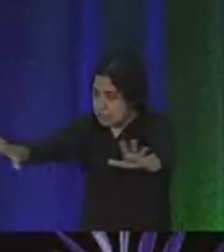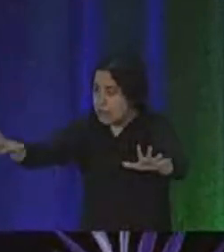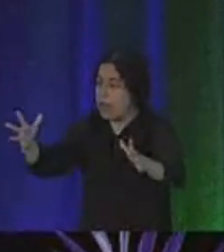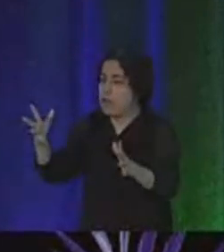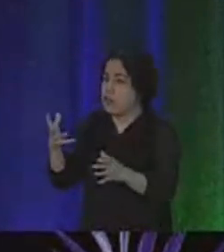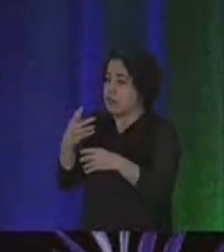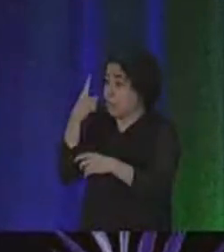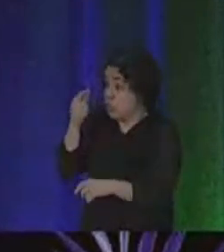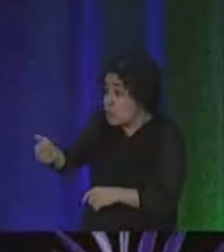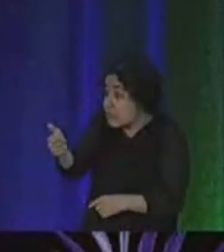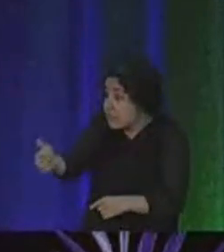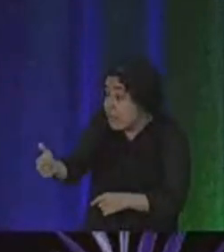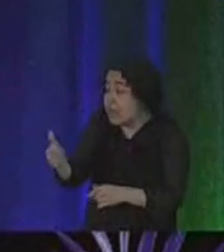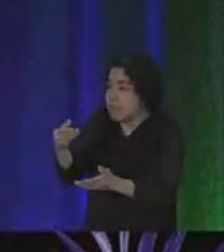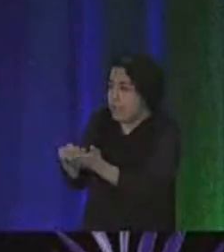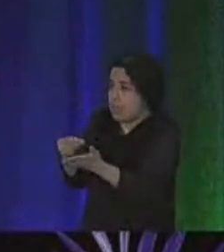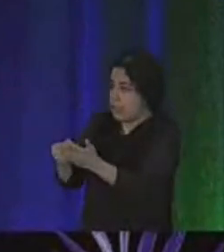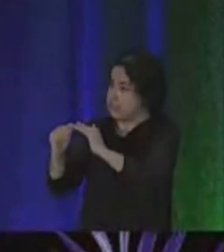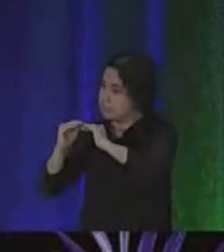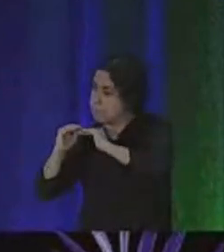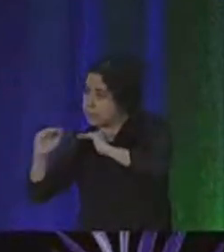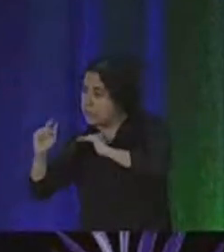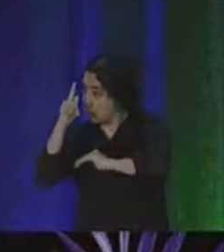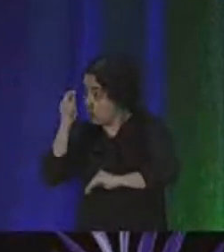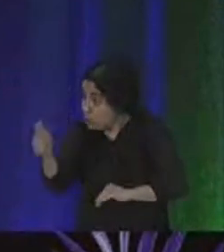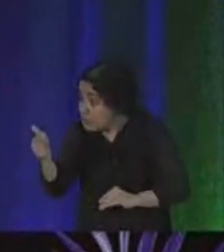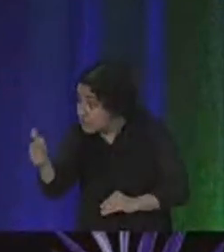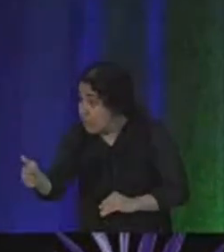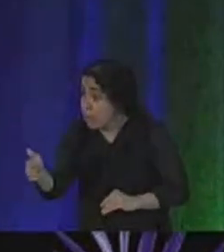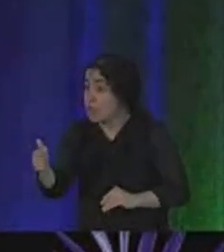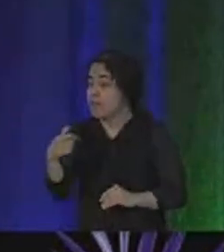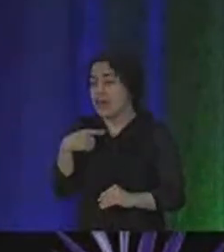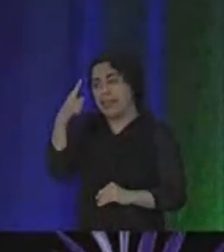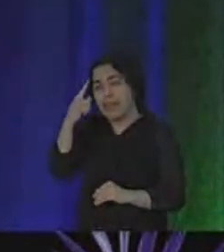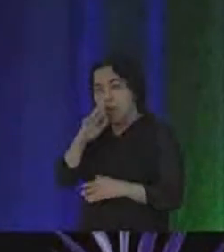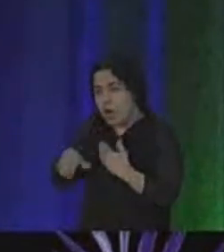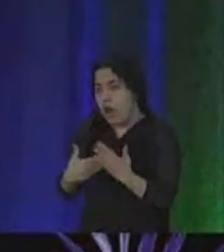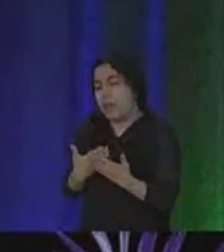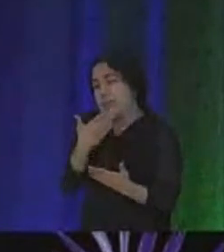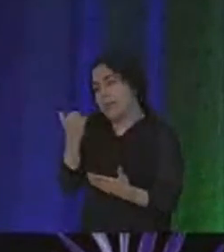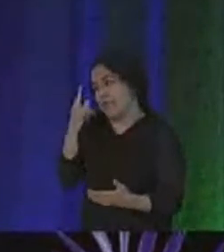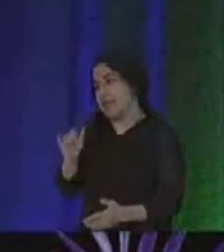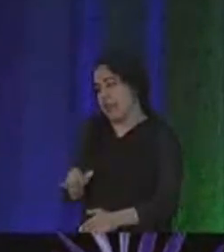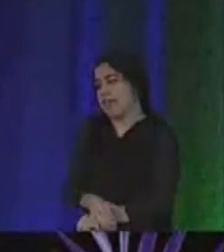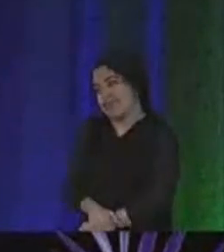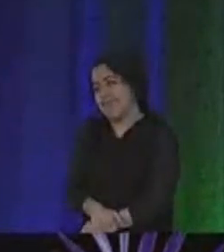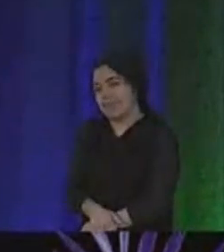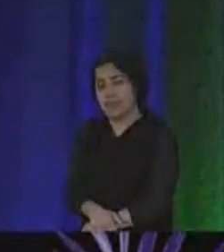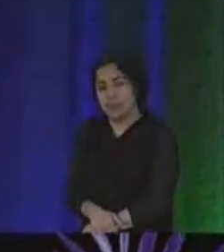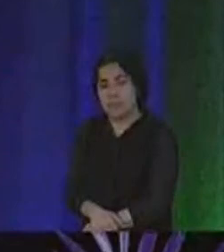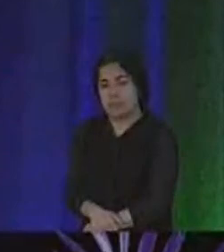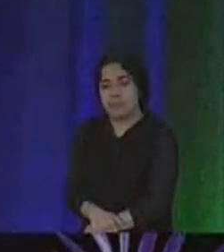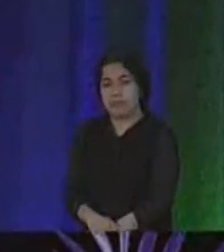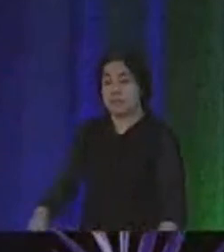stability based off of your own terms. And I think all of us will be better off for it. With that